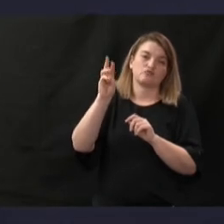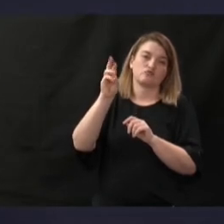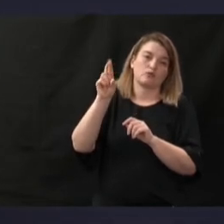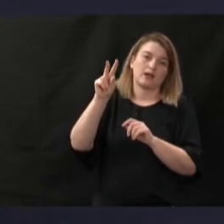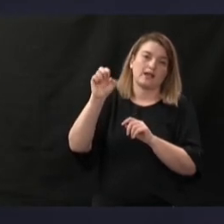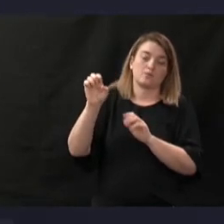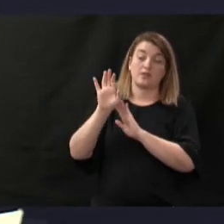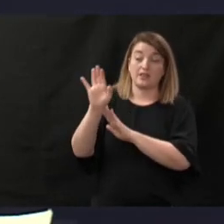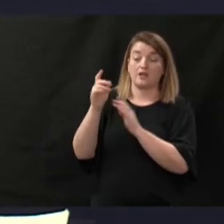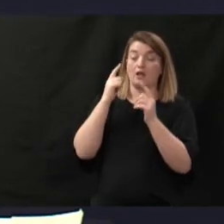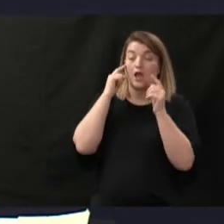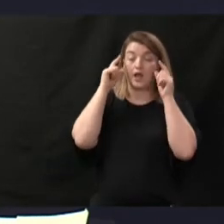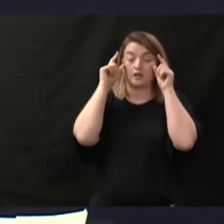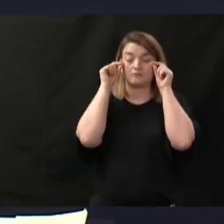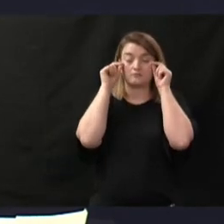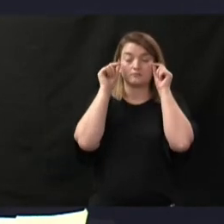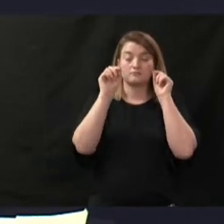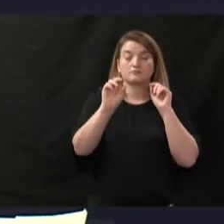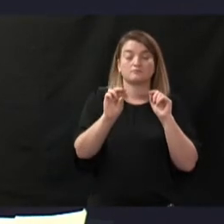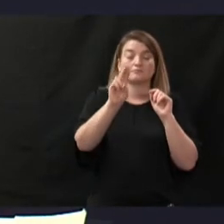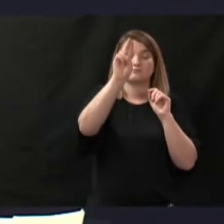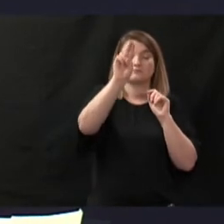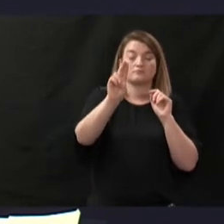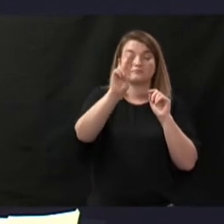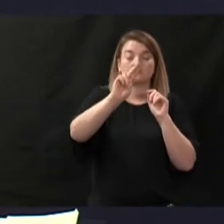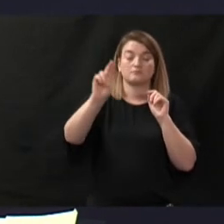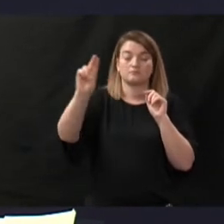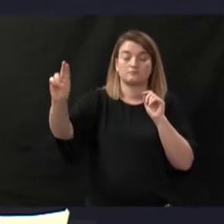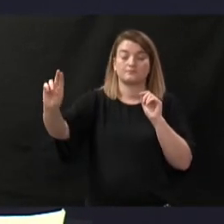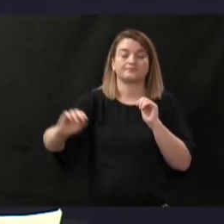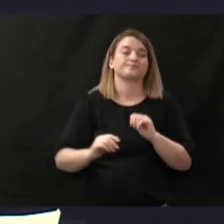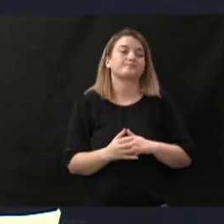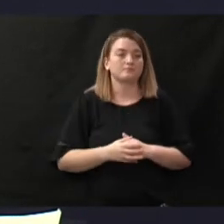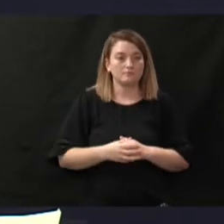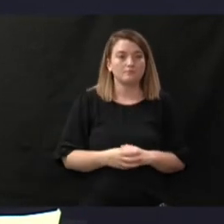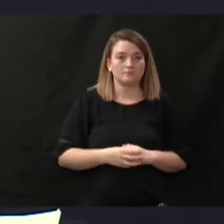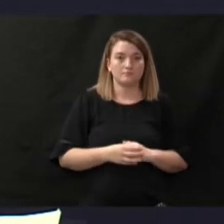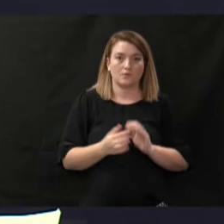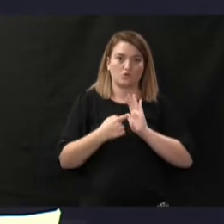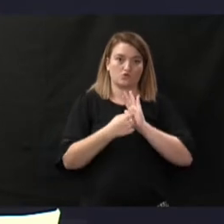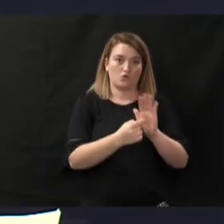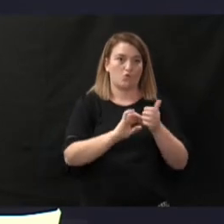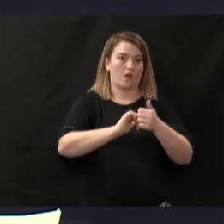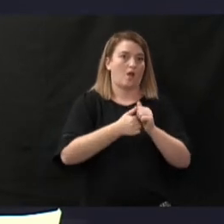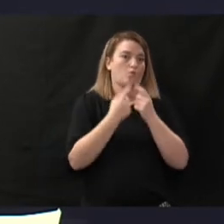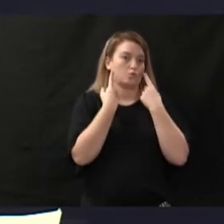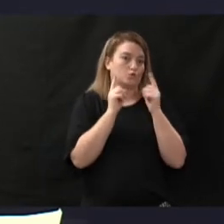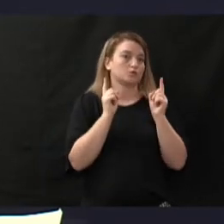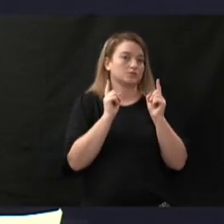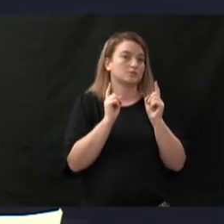if it's in their memory. So let me show you how that works on